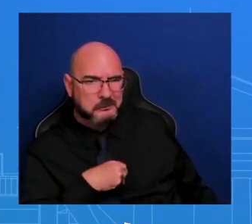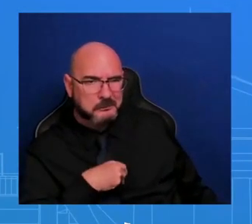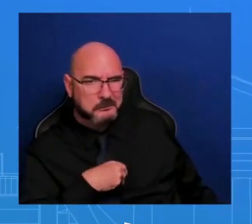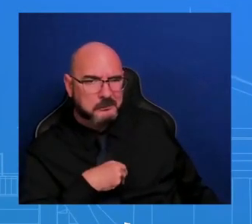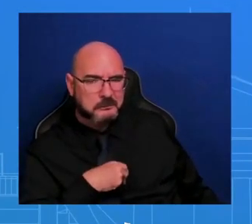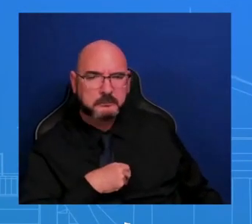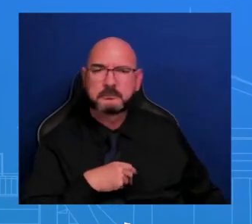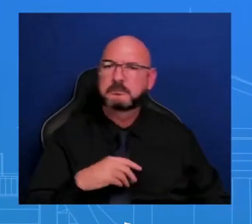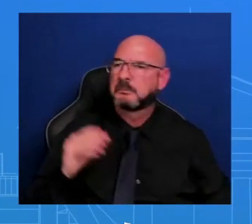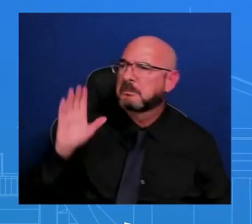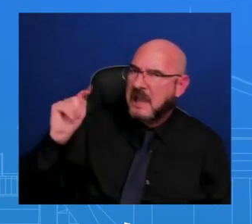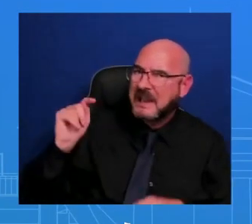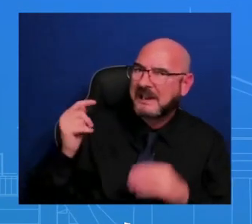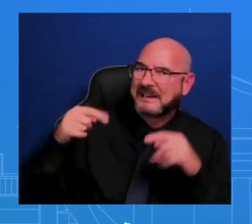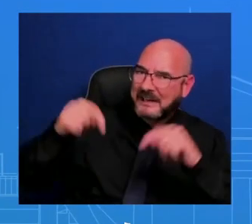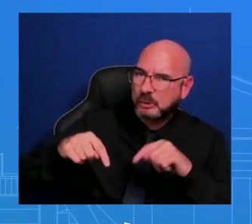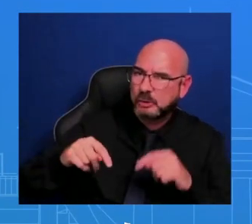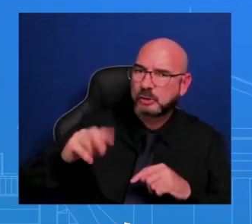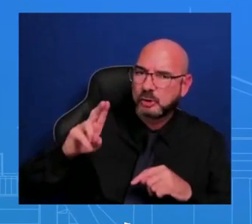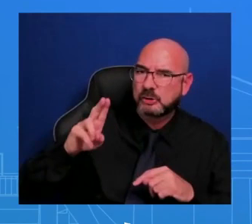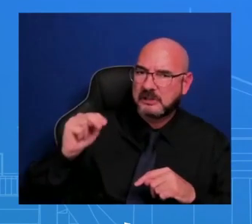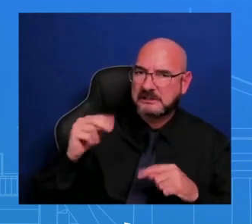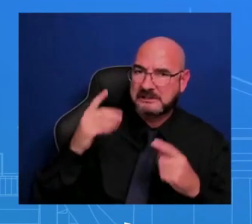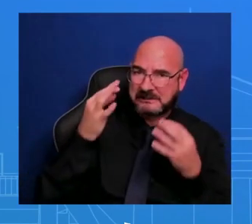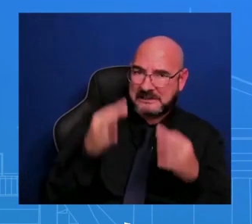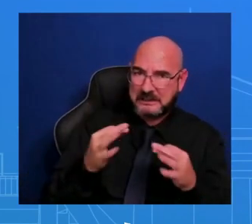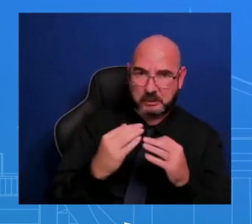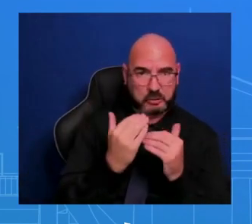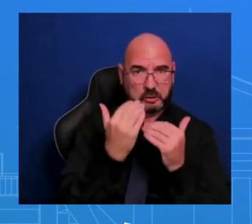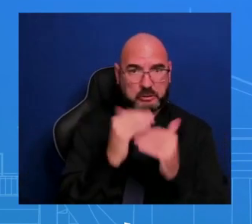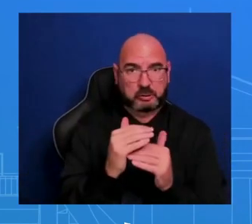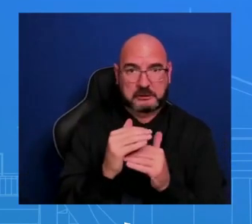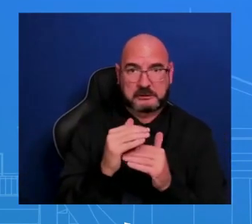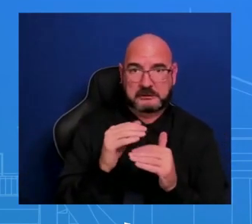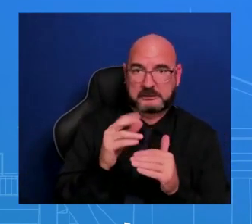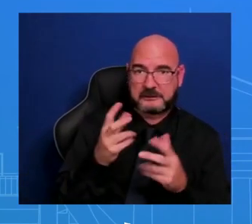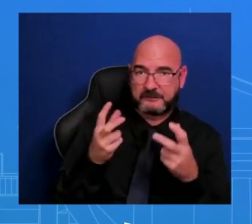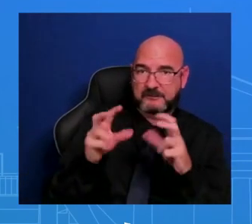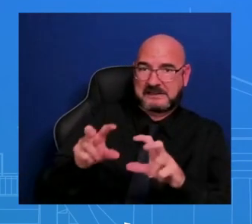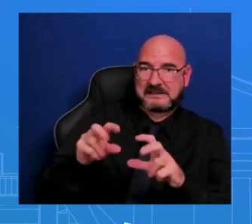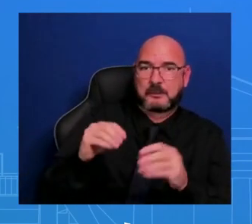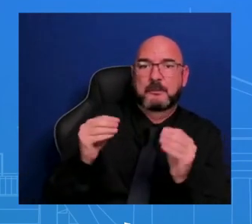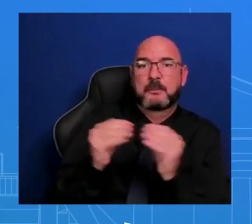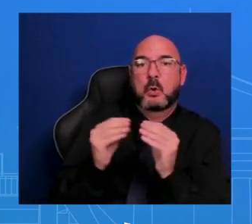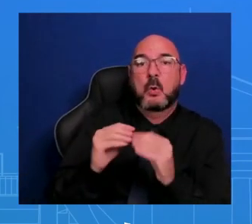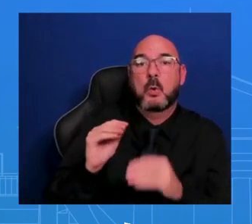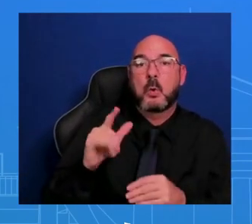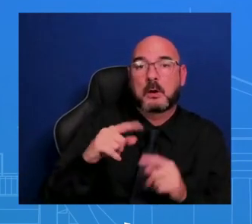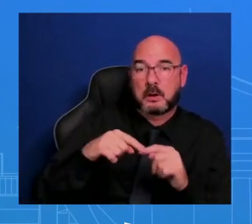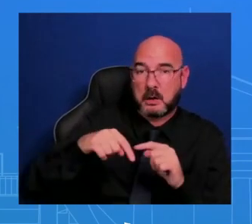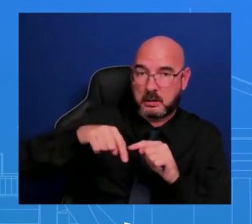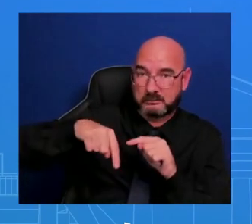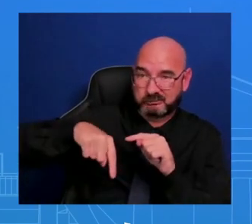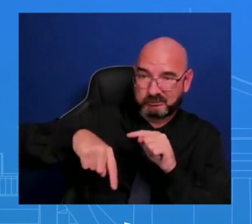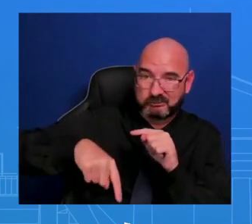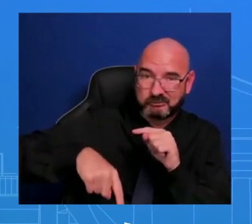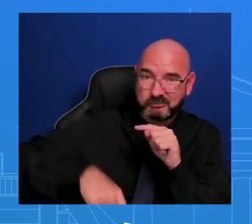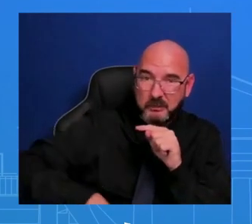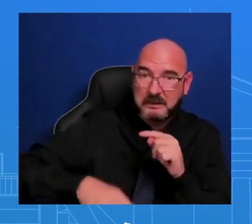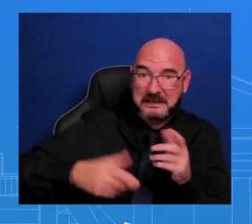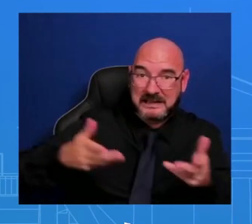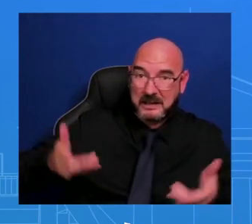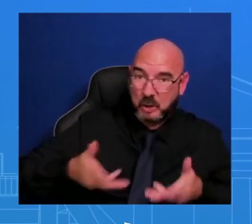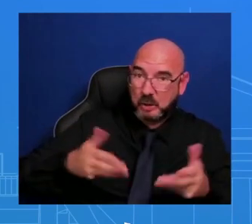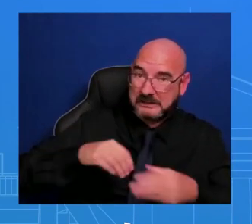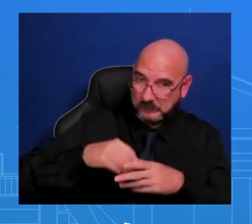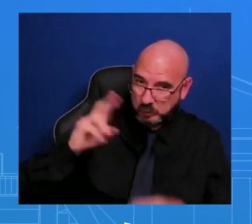investment, future investment in the oil supply in the U.S. And so as the price of oil goes up, is that giving Iran enough money to